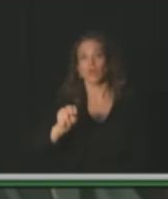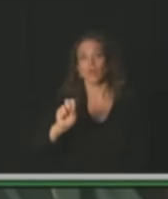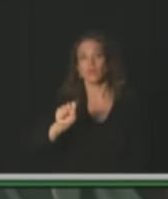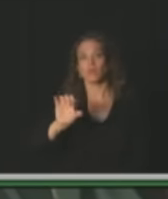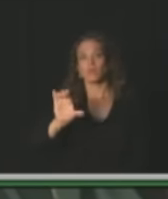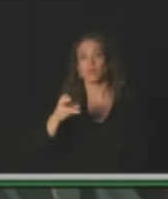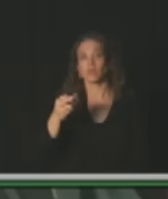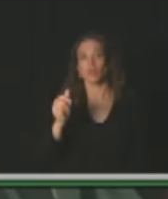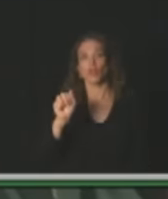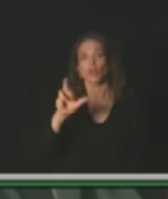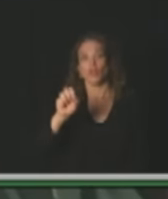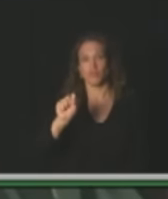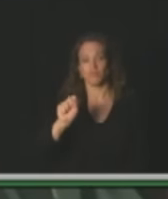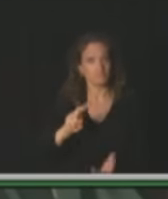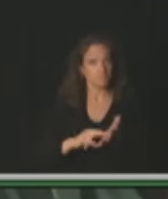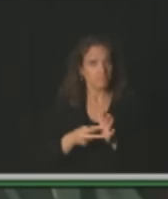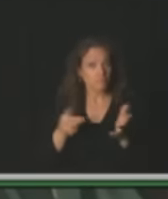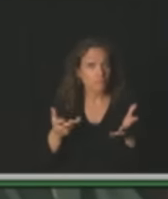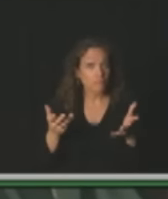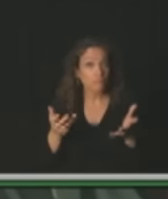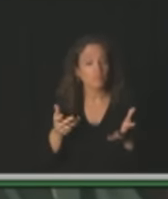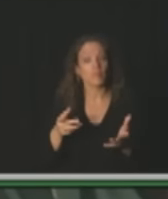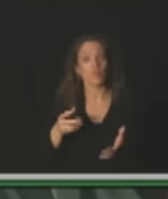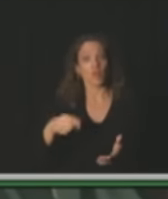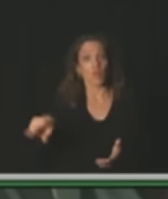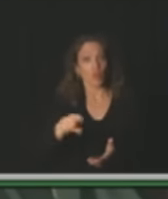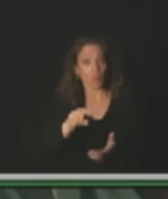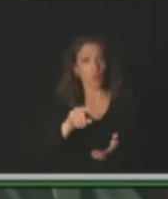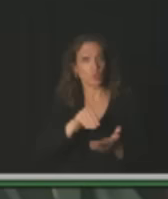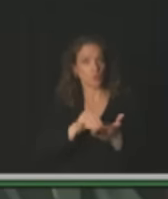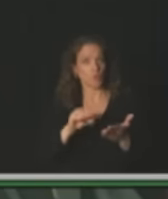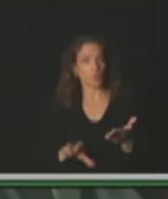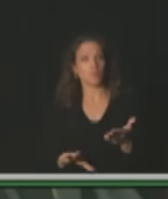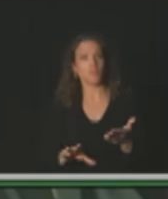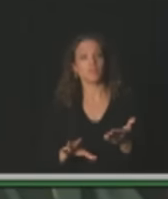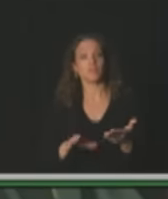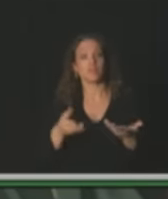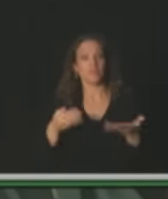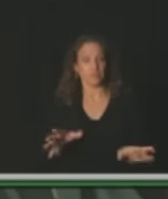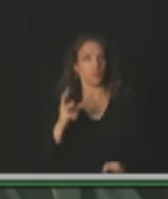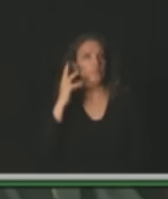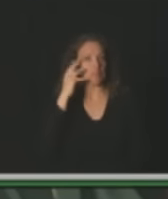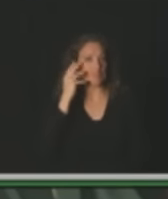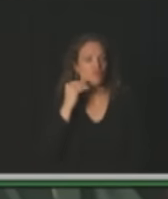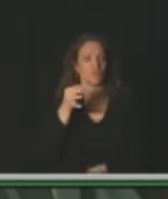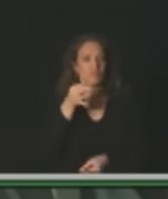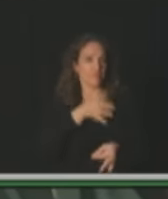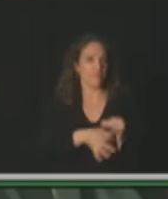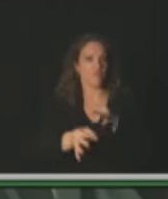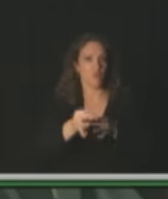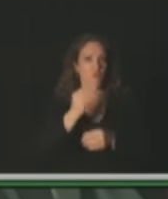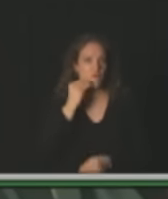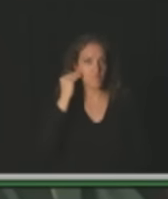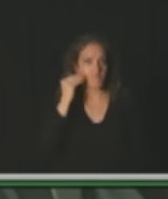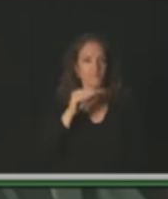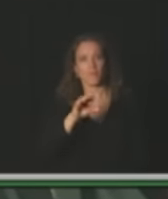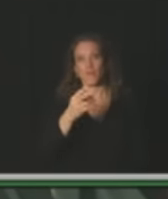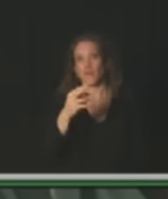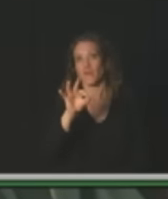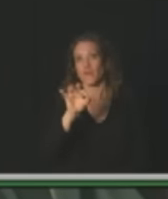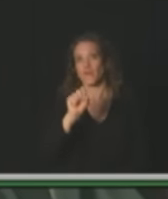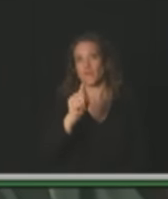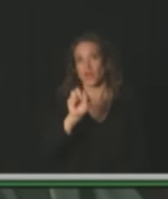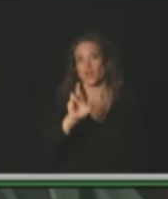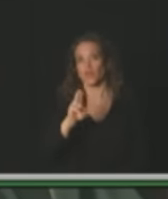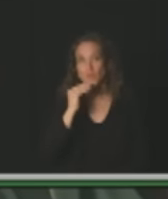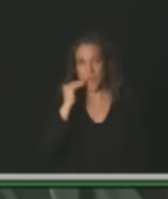children, students, who have lived in foster homes. Living in a